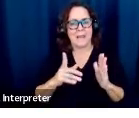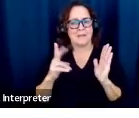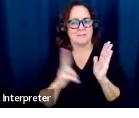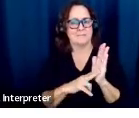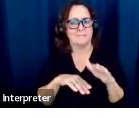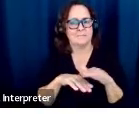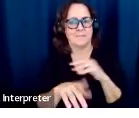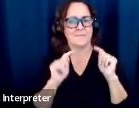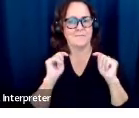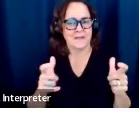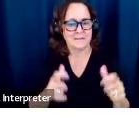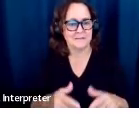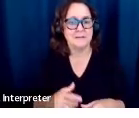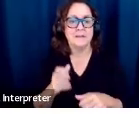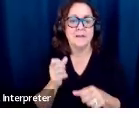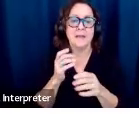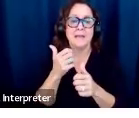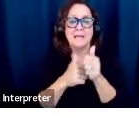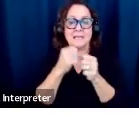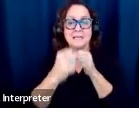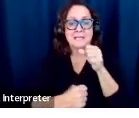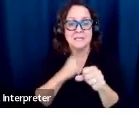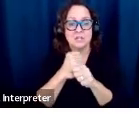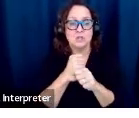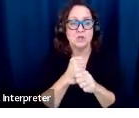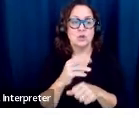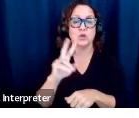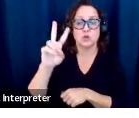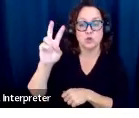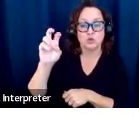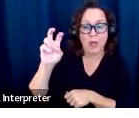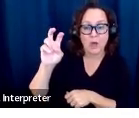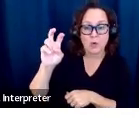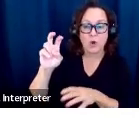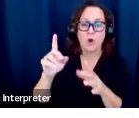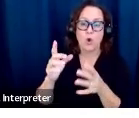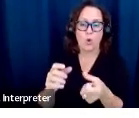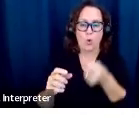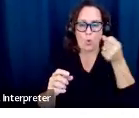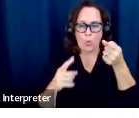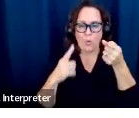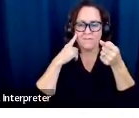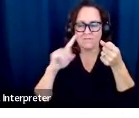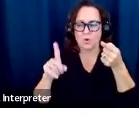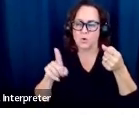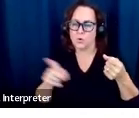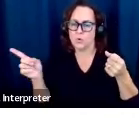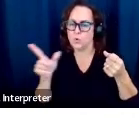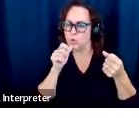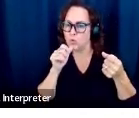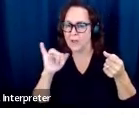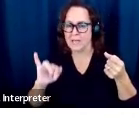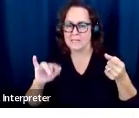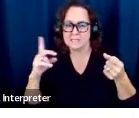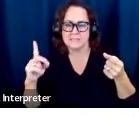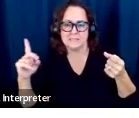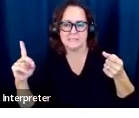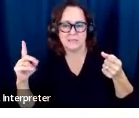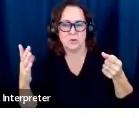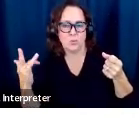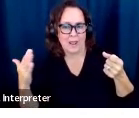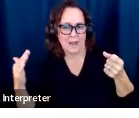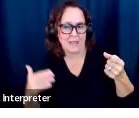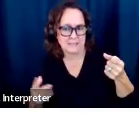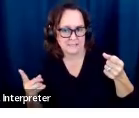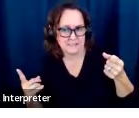away. So in each year of the waiver, 200 spots will be held for individuals who are currently on the IDD waiver and wish